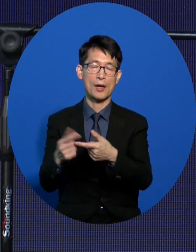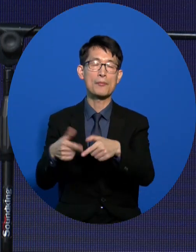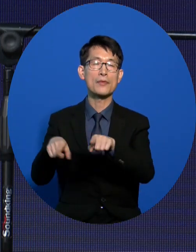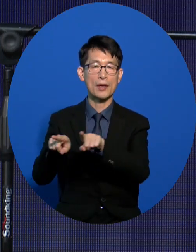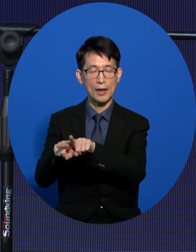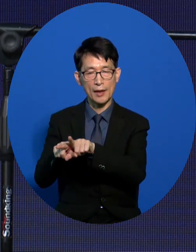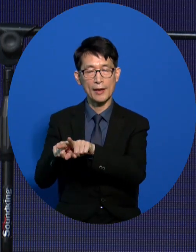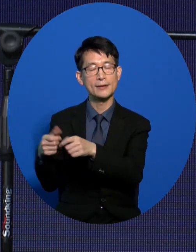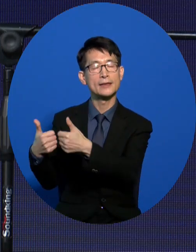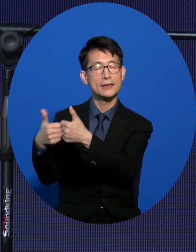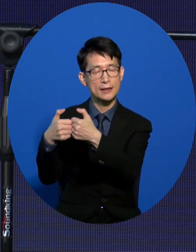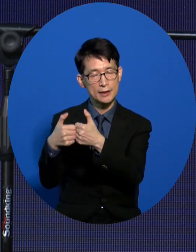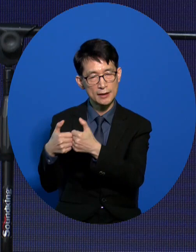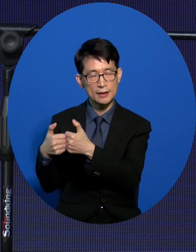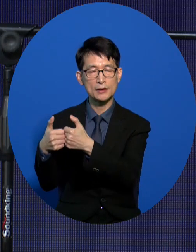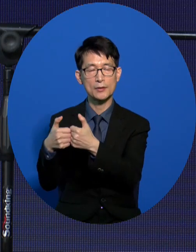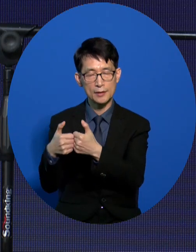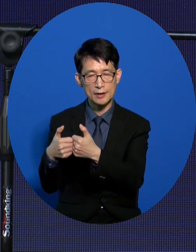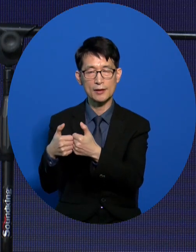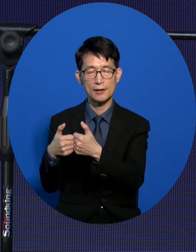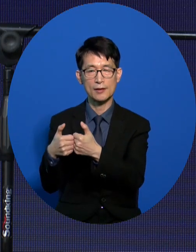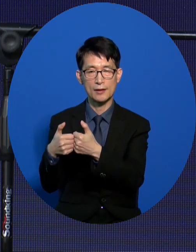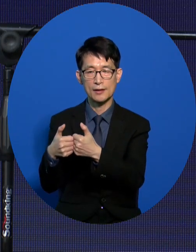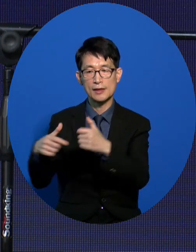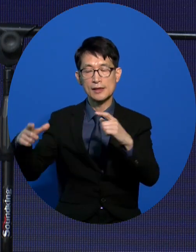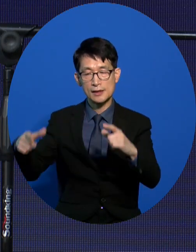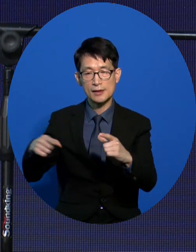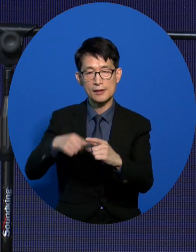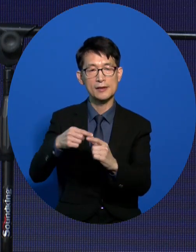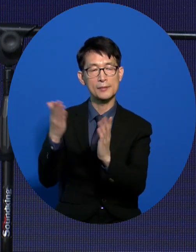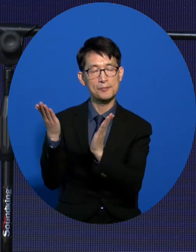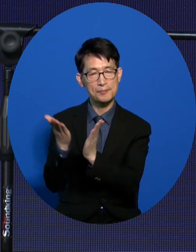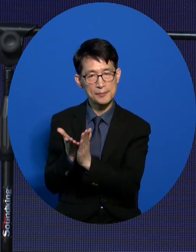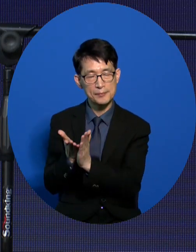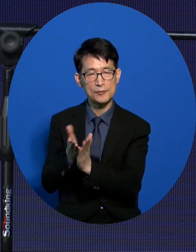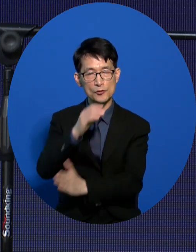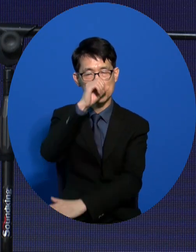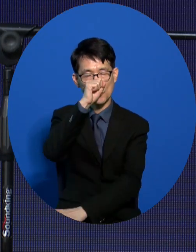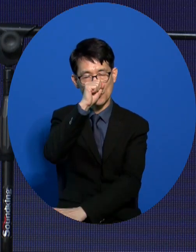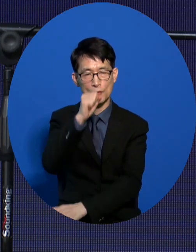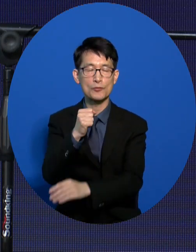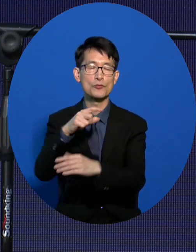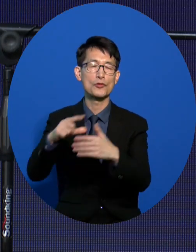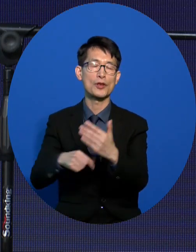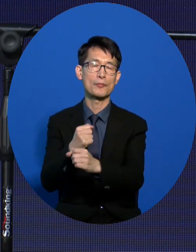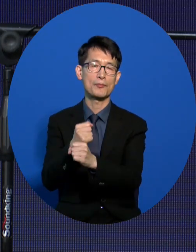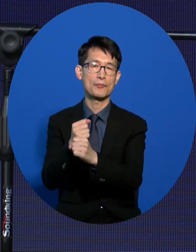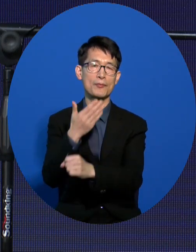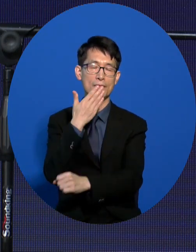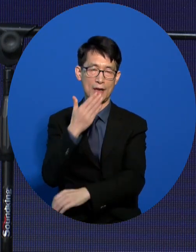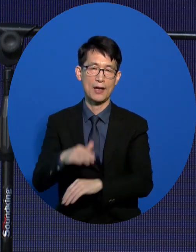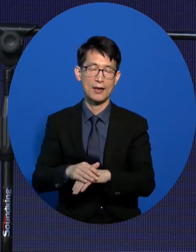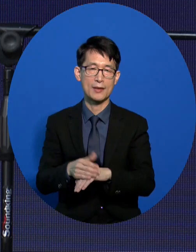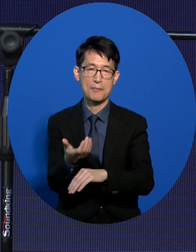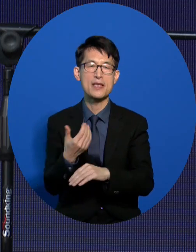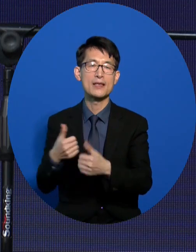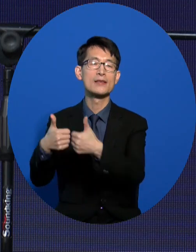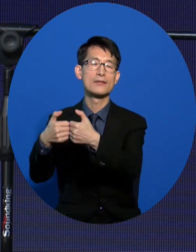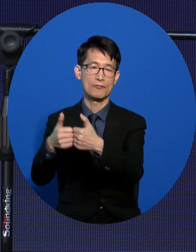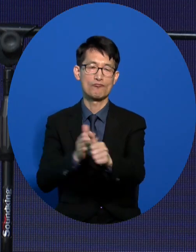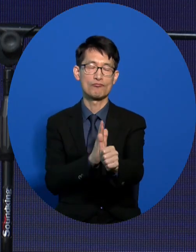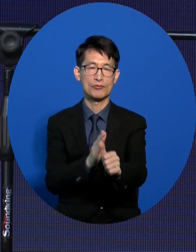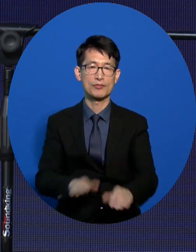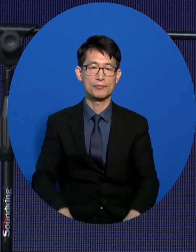to collaborate with the local disability federation or organizations before expanding